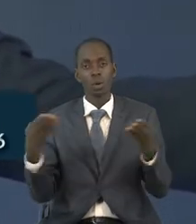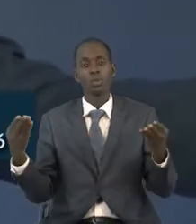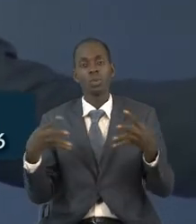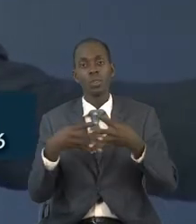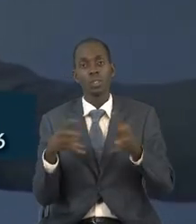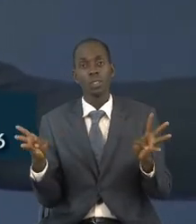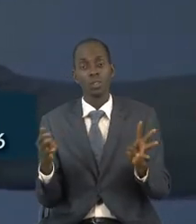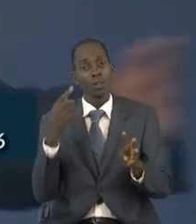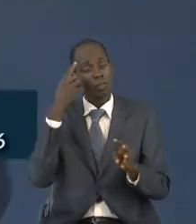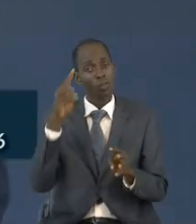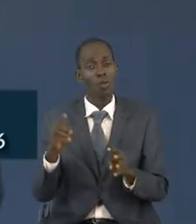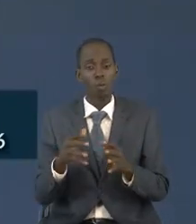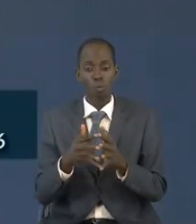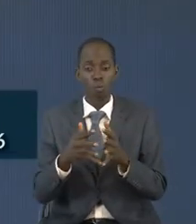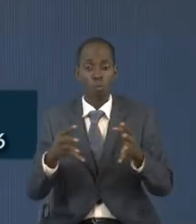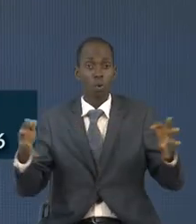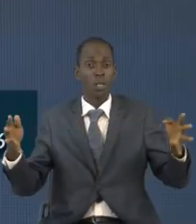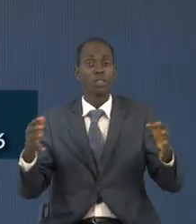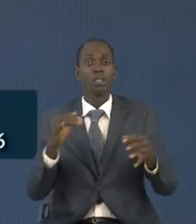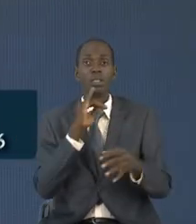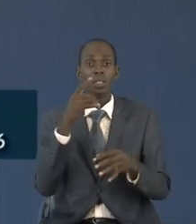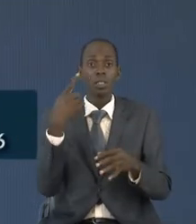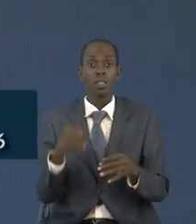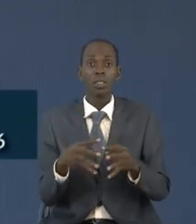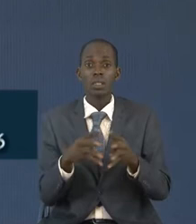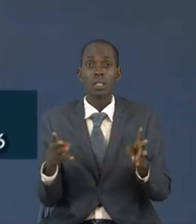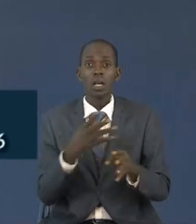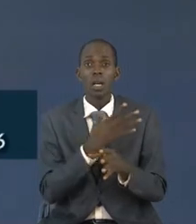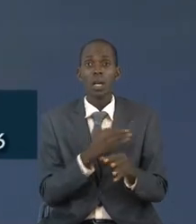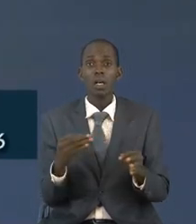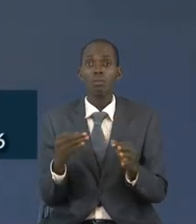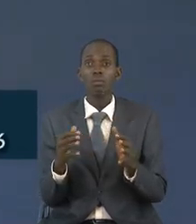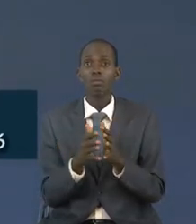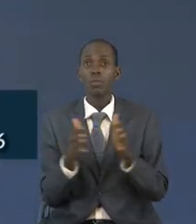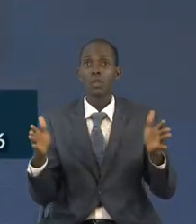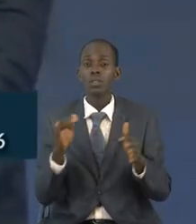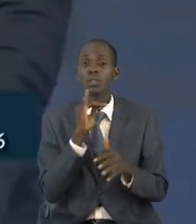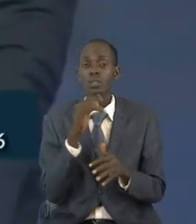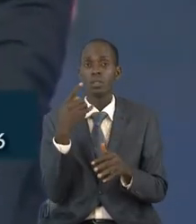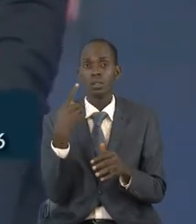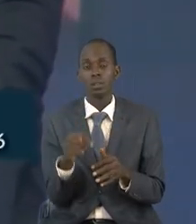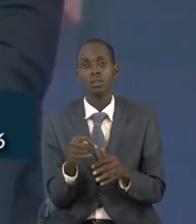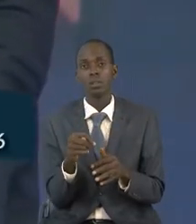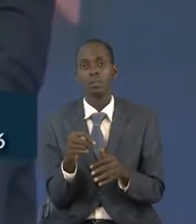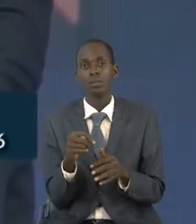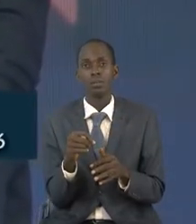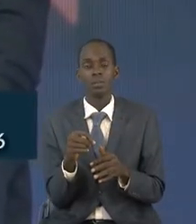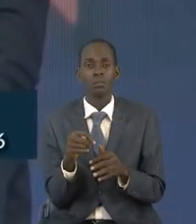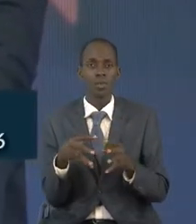the gate and broad is the way that leadeth to